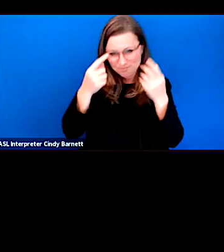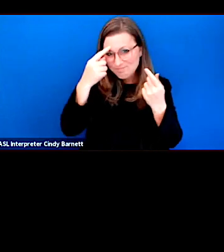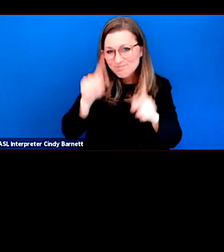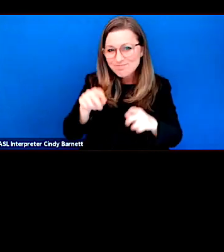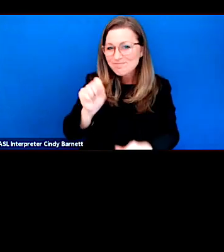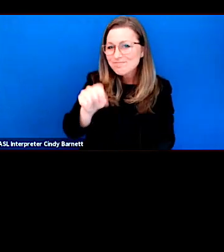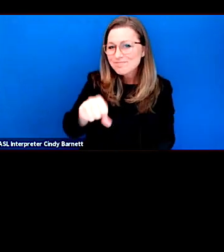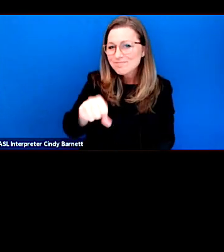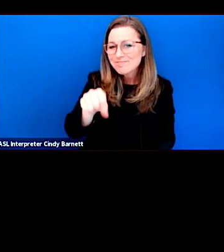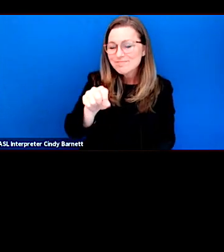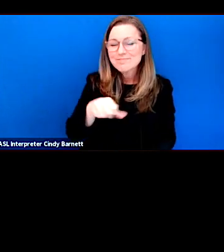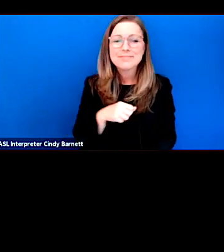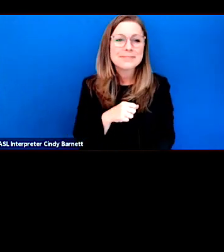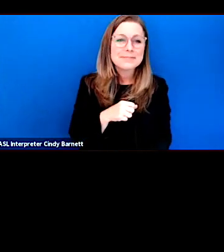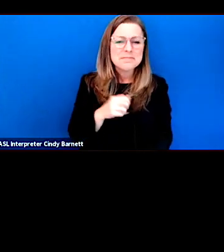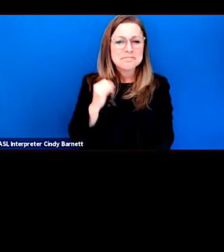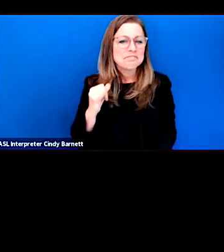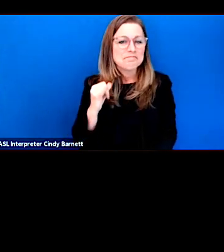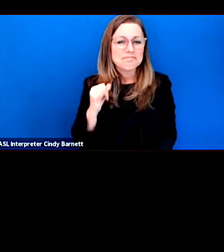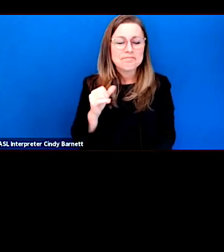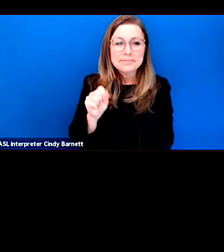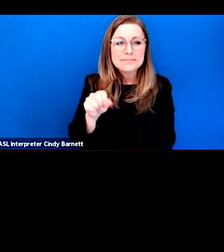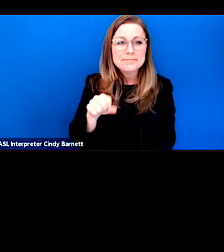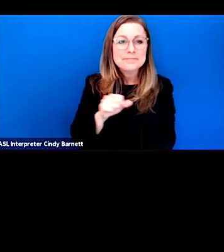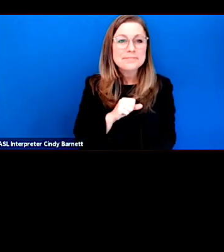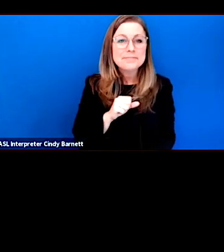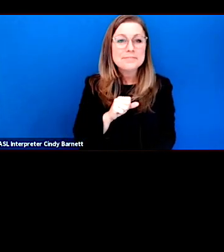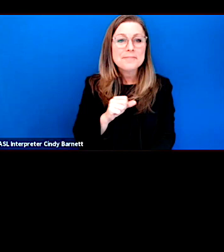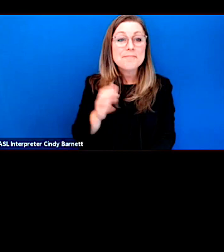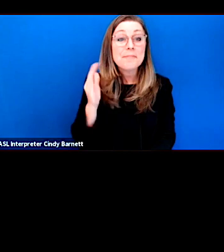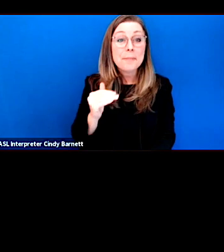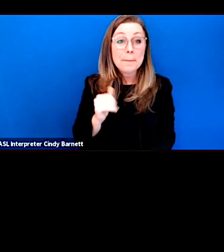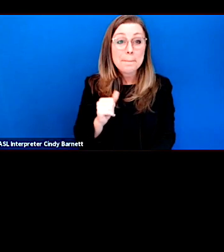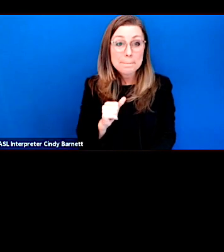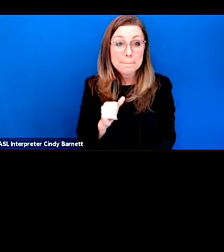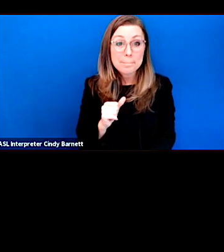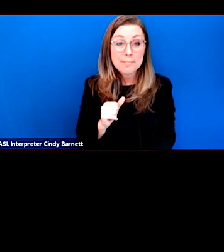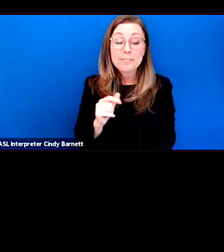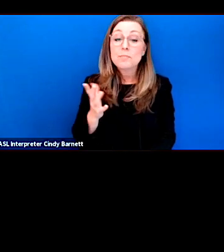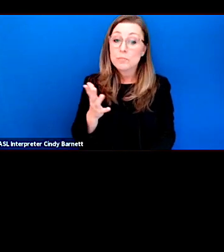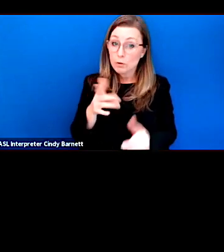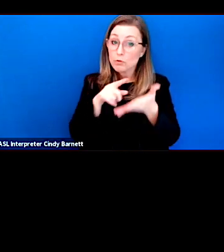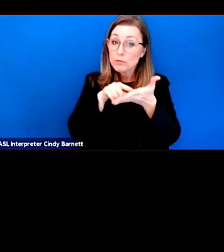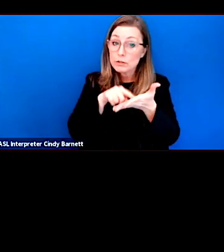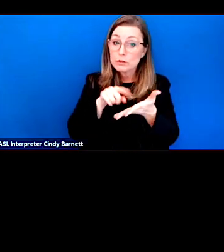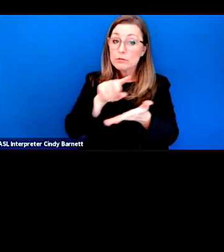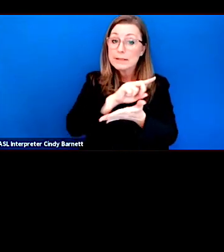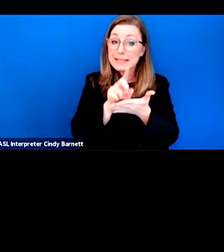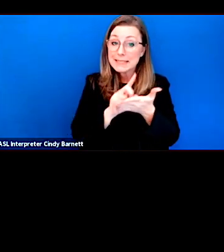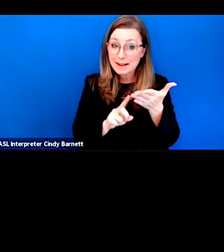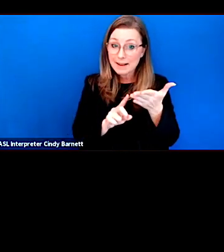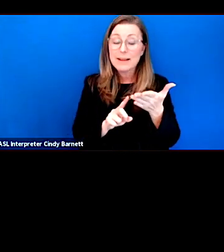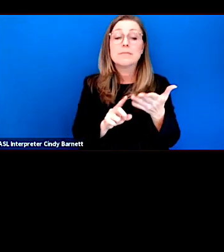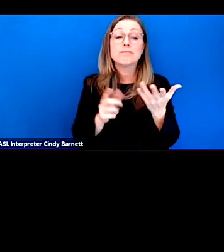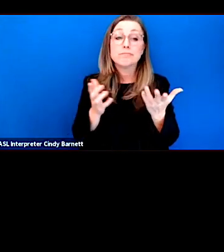as well. Then we have the research design. Well,